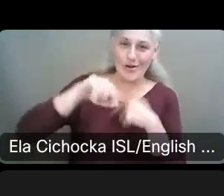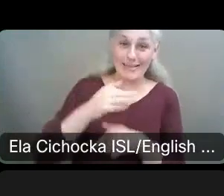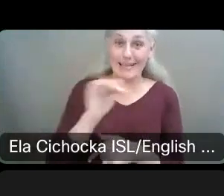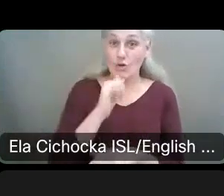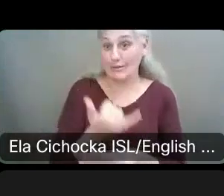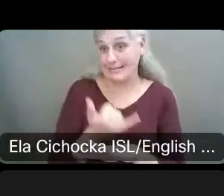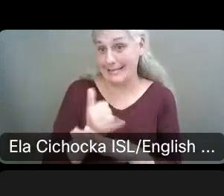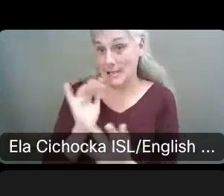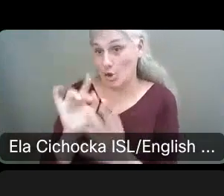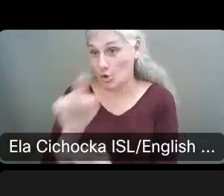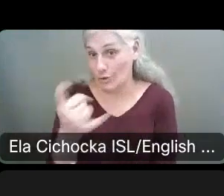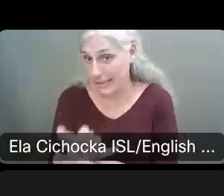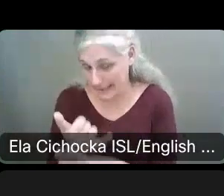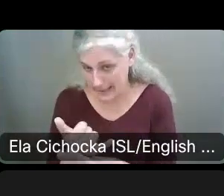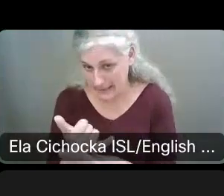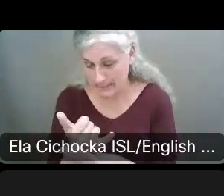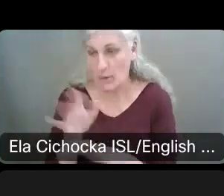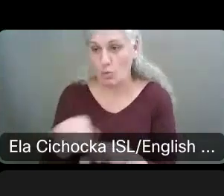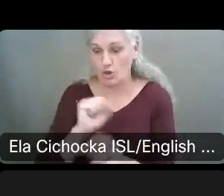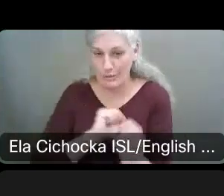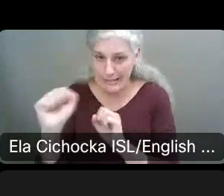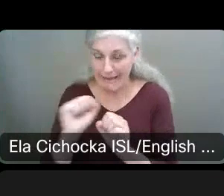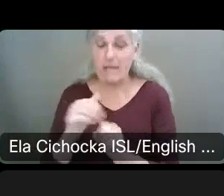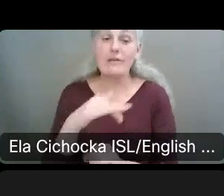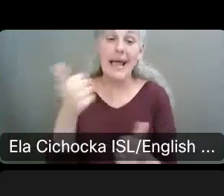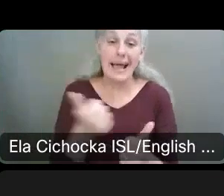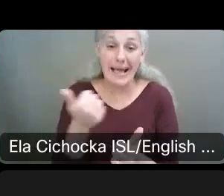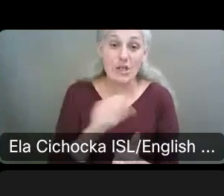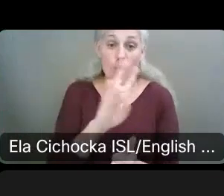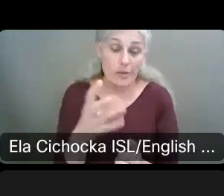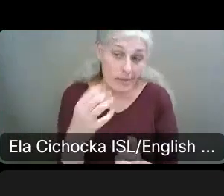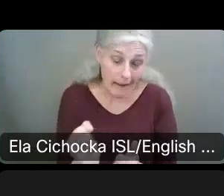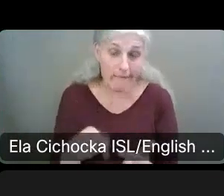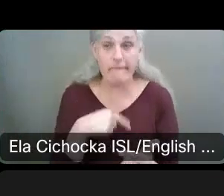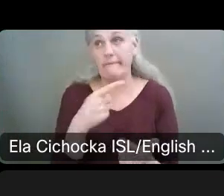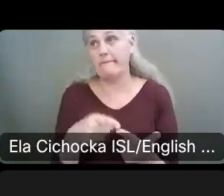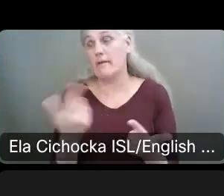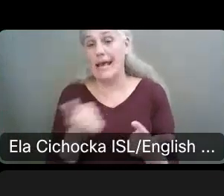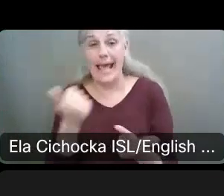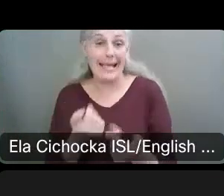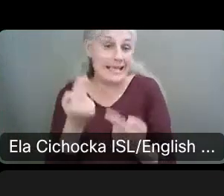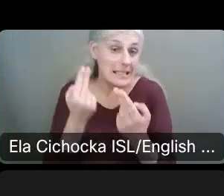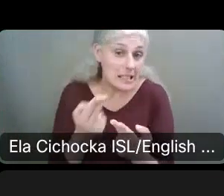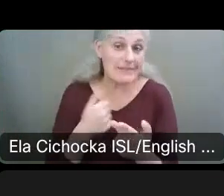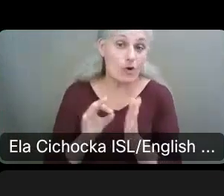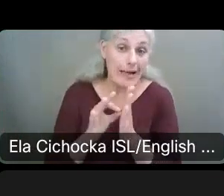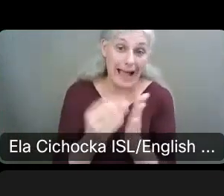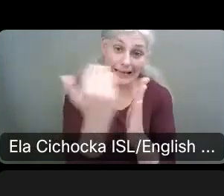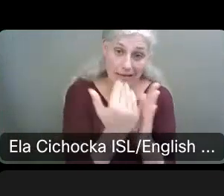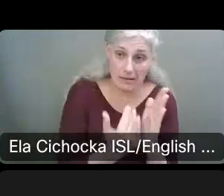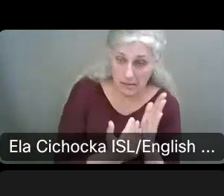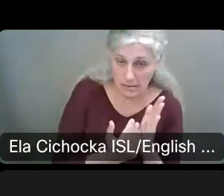we've not, as I say, been in touch with your service. If you have any questions, if you have any requirement for